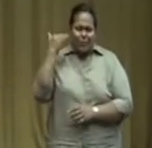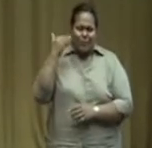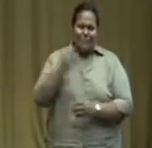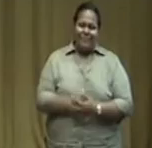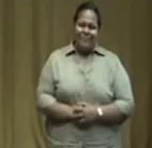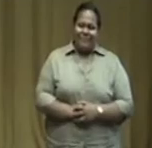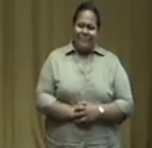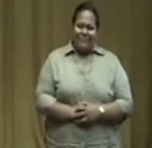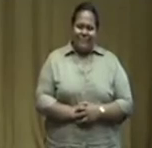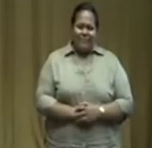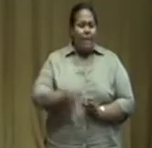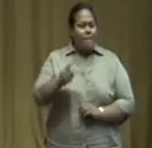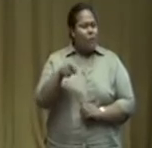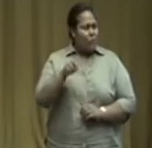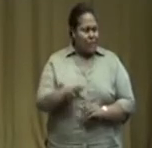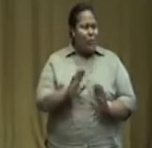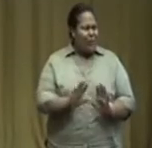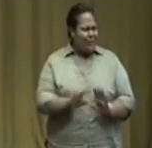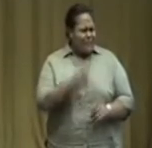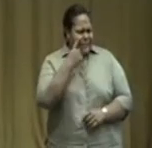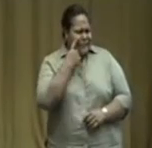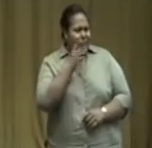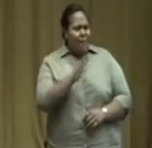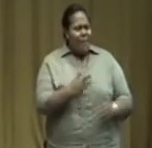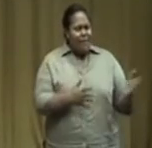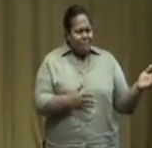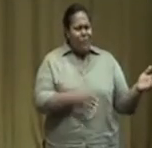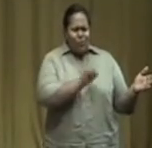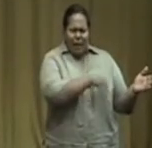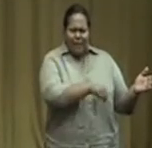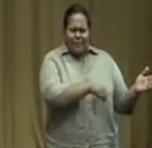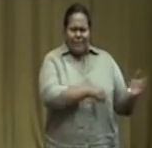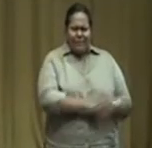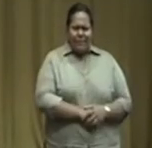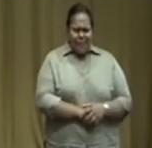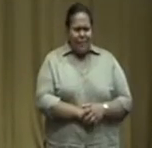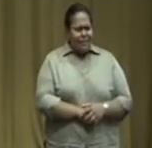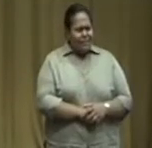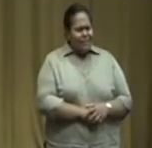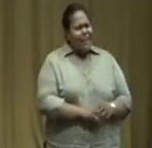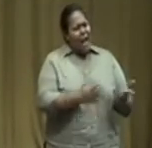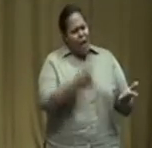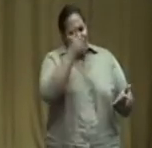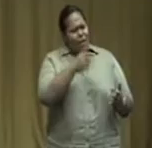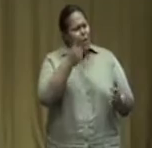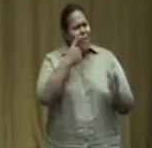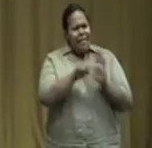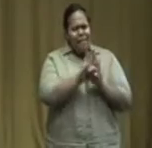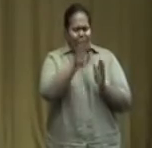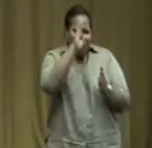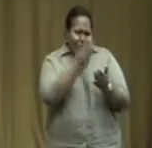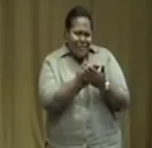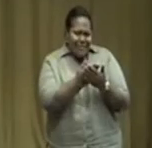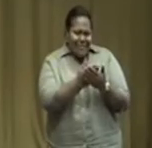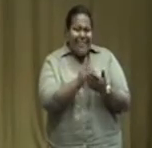But we'll need to wait and see in terms of how that goes. But you're right, the level of, that's a compromise we have to make in order to sustain the values